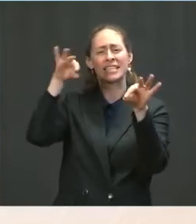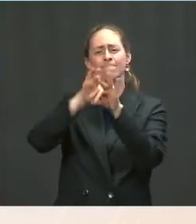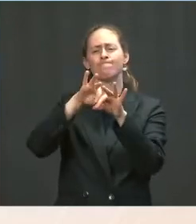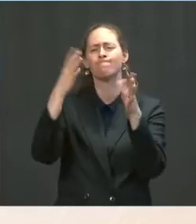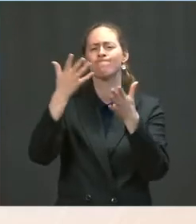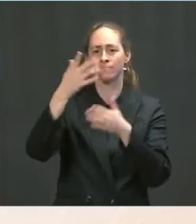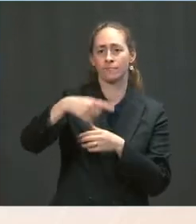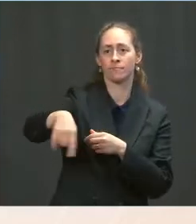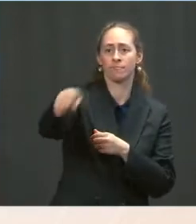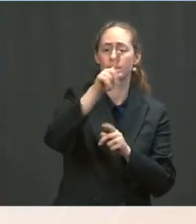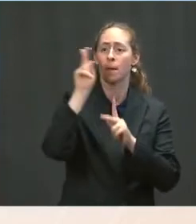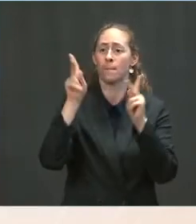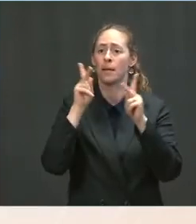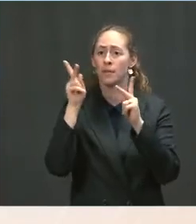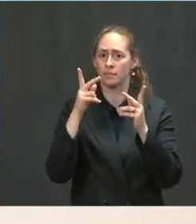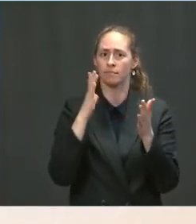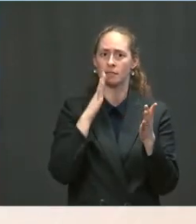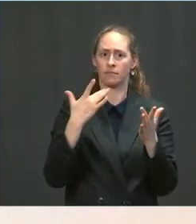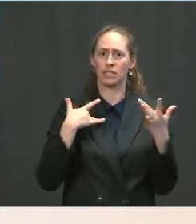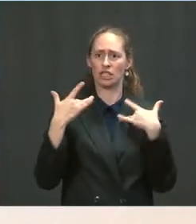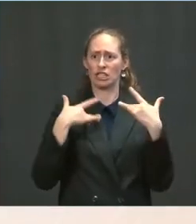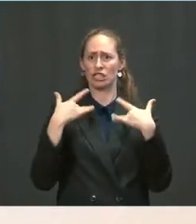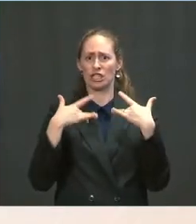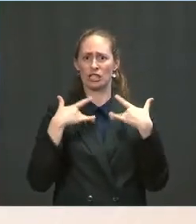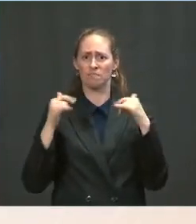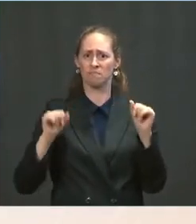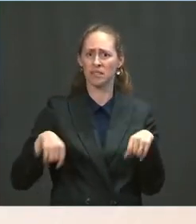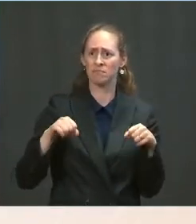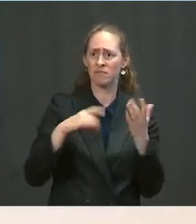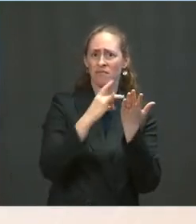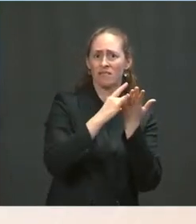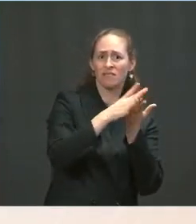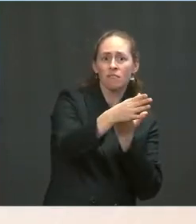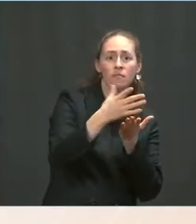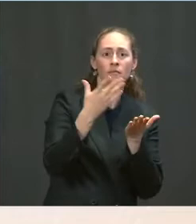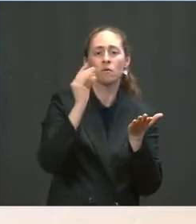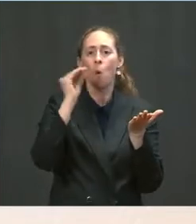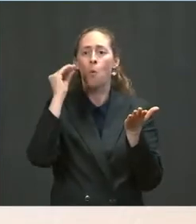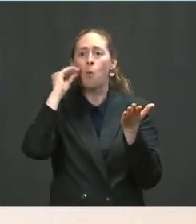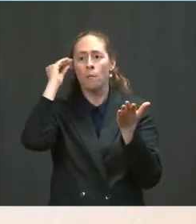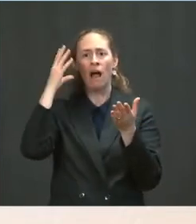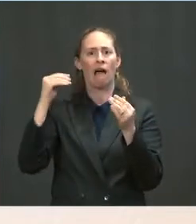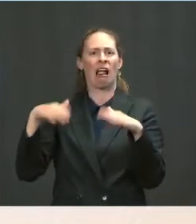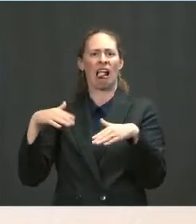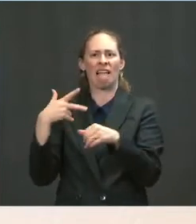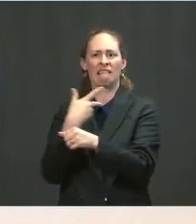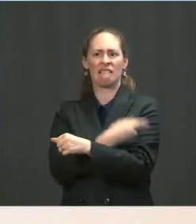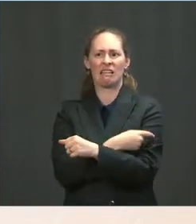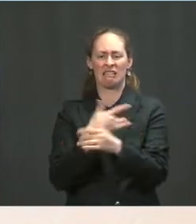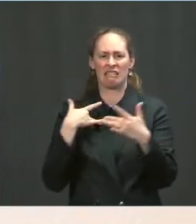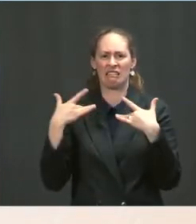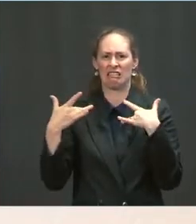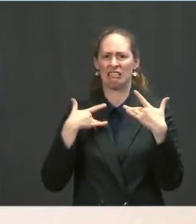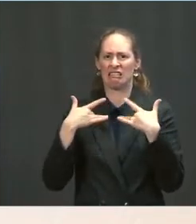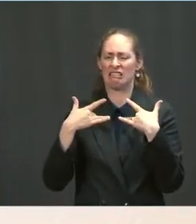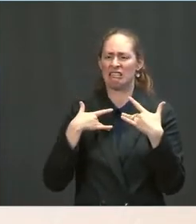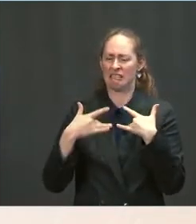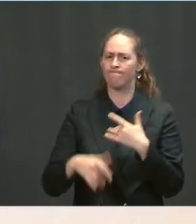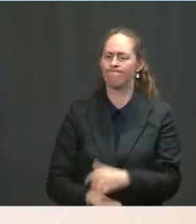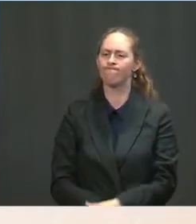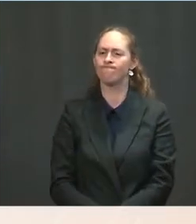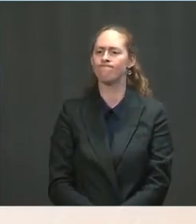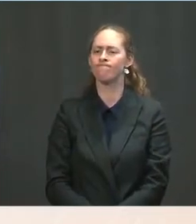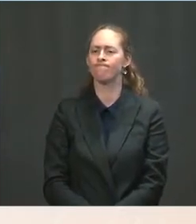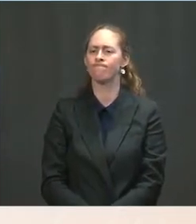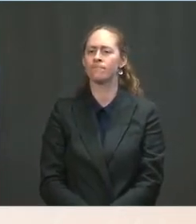evictions and lacking vaccinations. And President Biden would have strongly supported a decision by the CDC to further extend